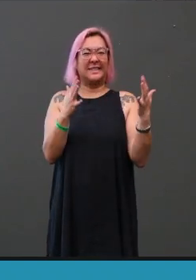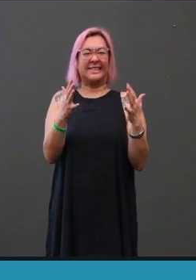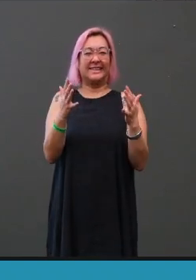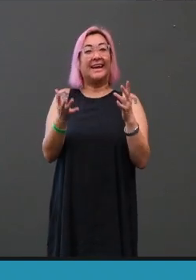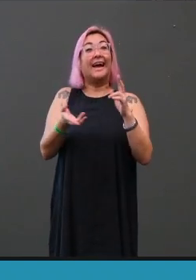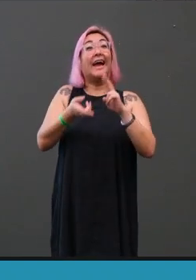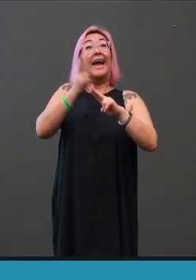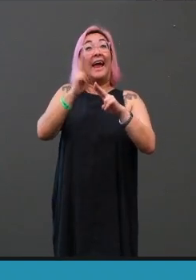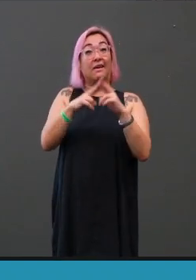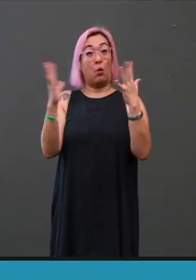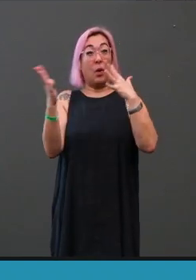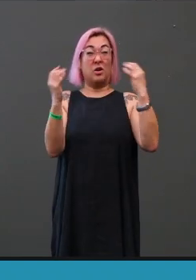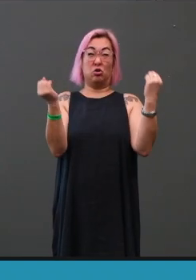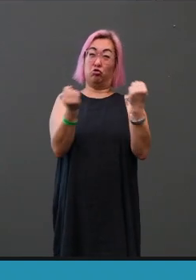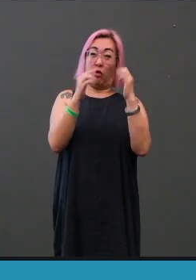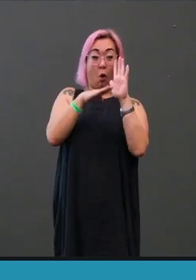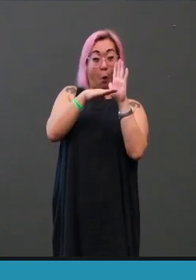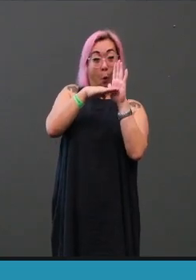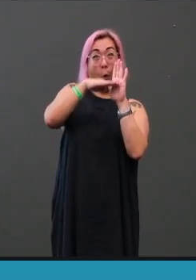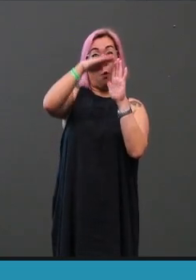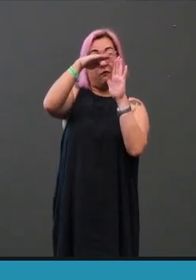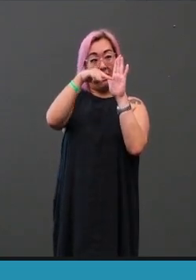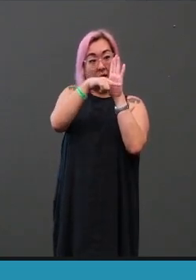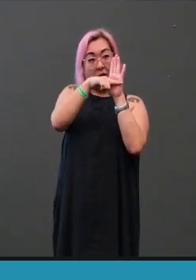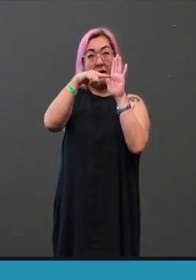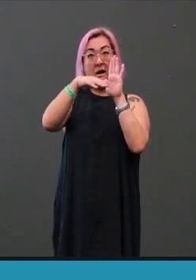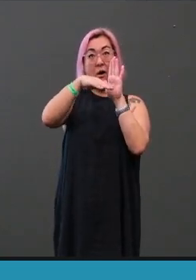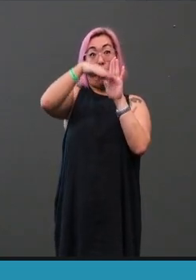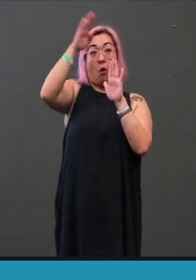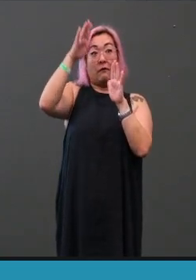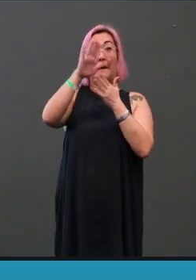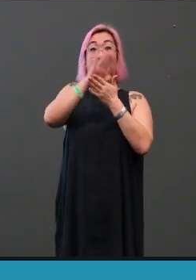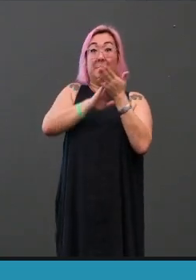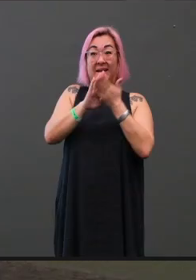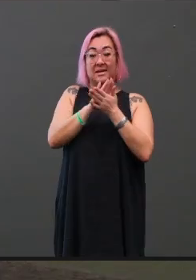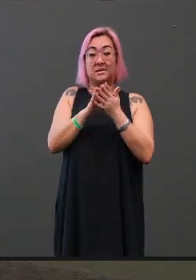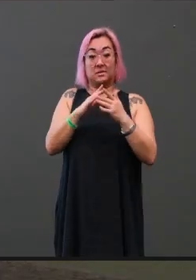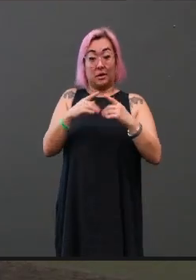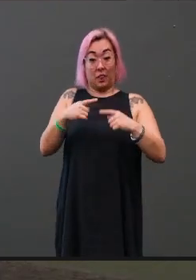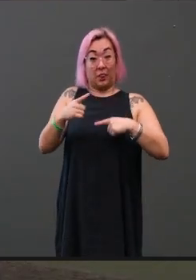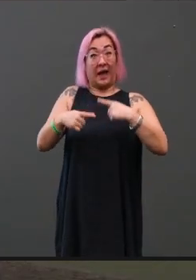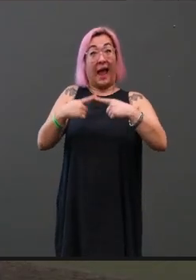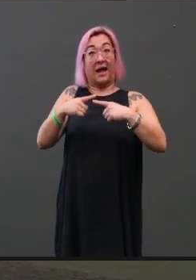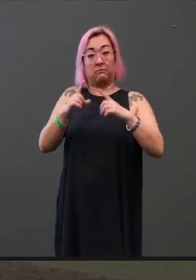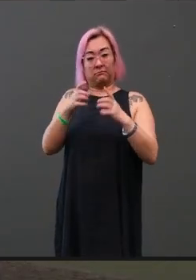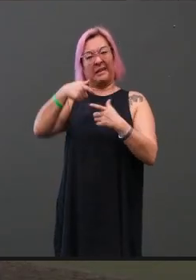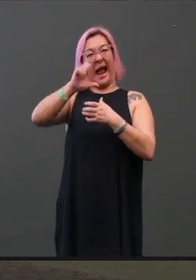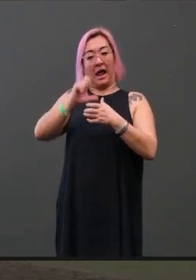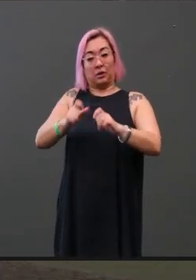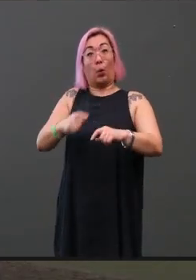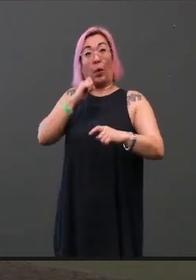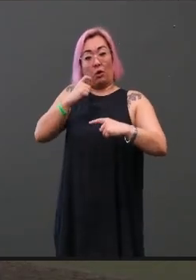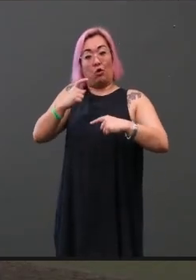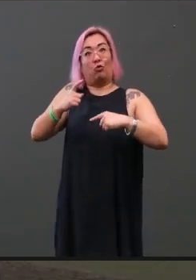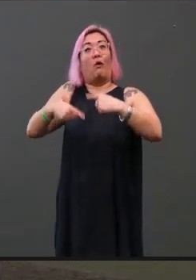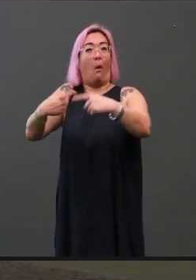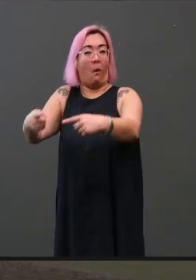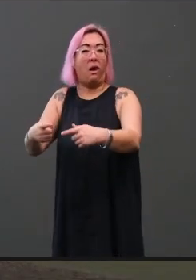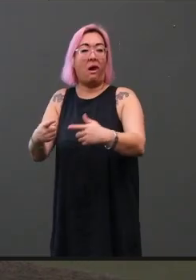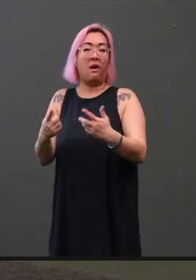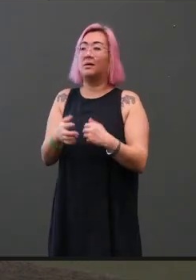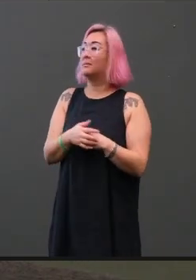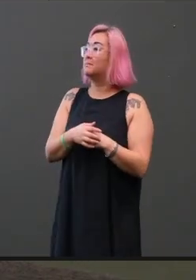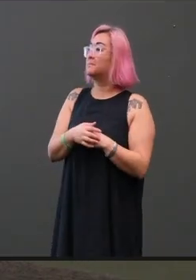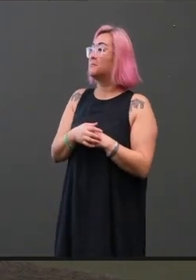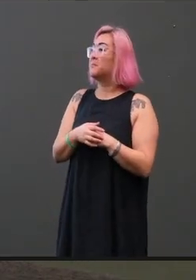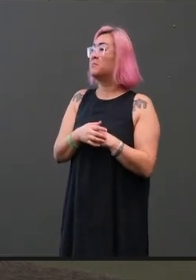So going for hand animated in this case was definitely the right choice. So sometimes the best solution is just combining different approaches